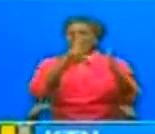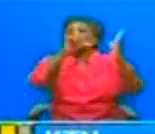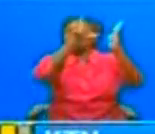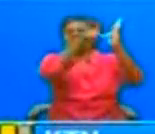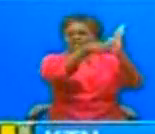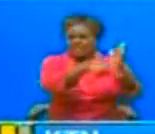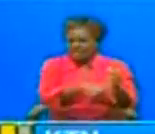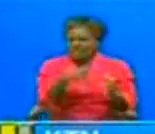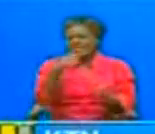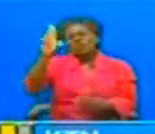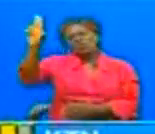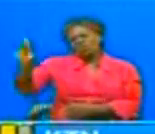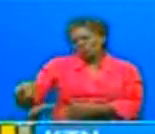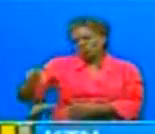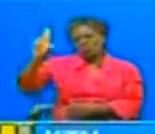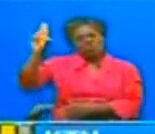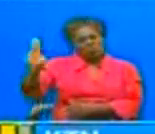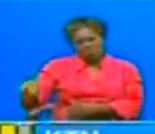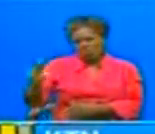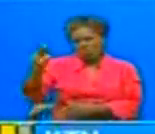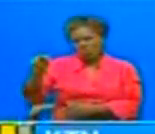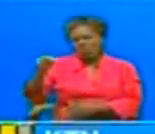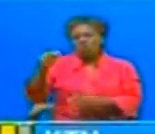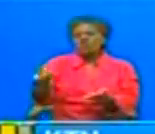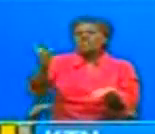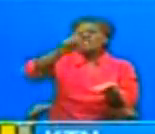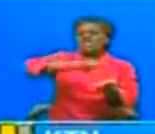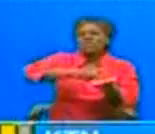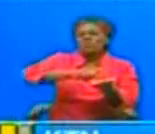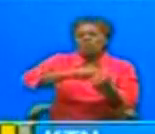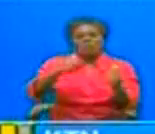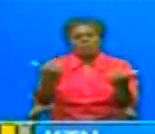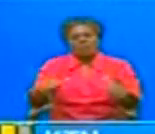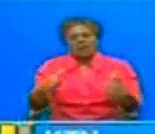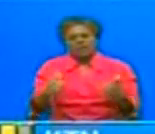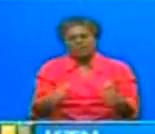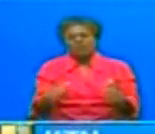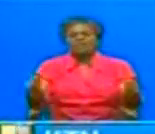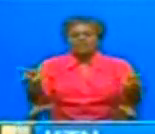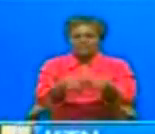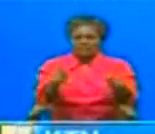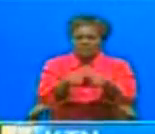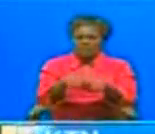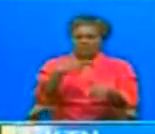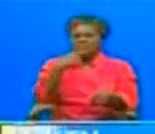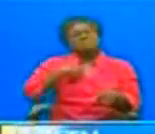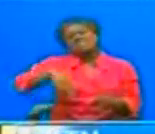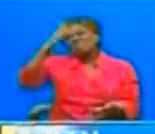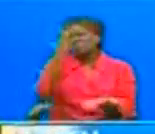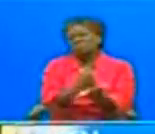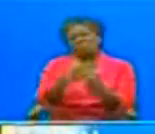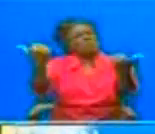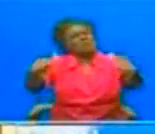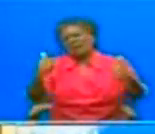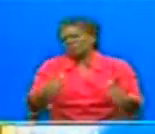he turns up and says no lease was renewed. Then he adds on saying, I'm not even sure whether it